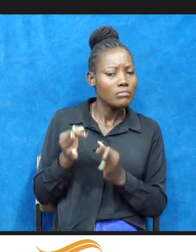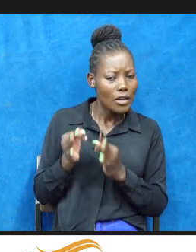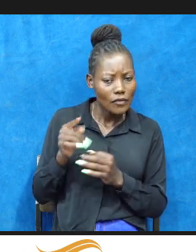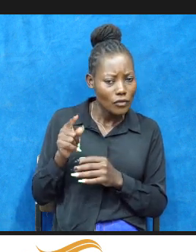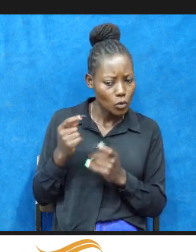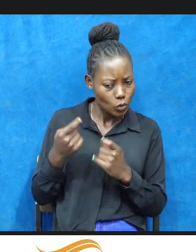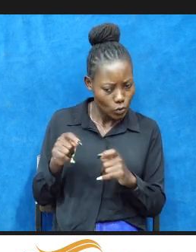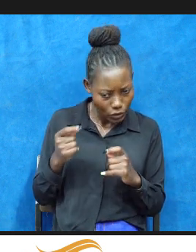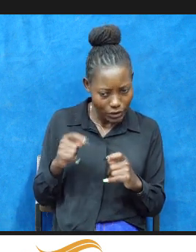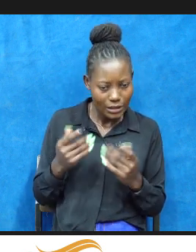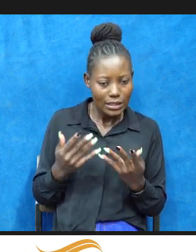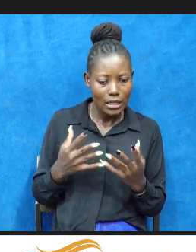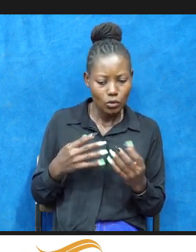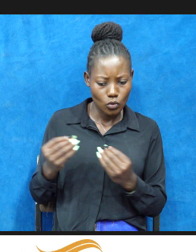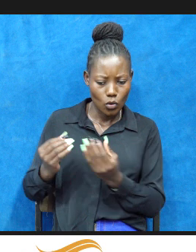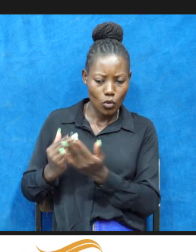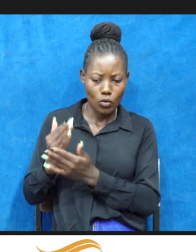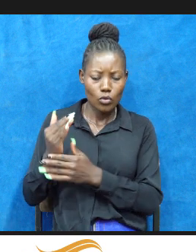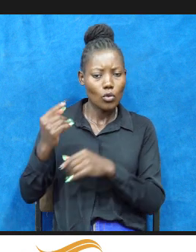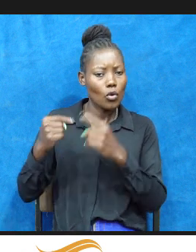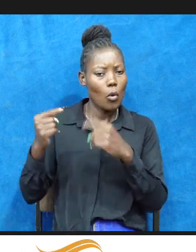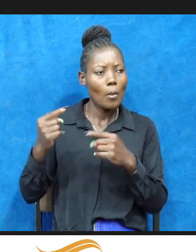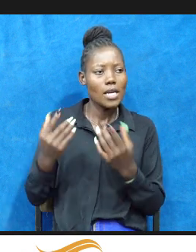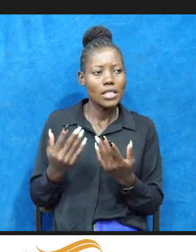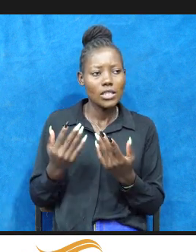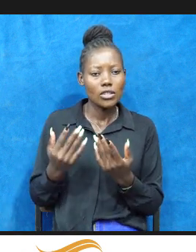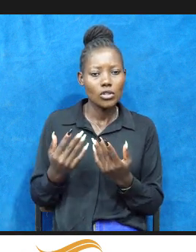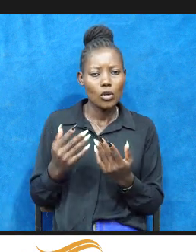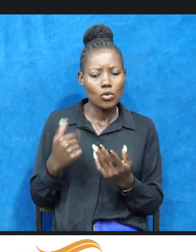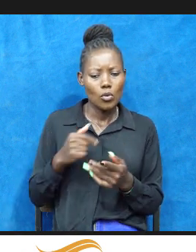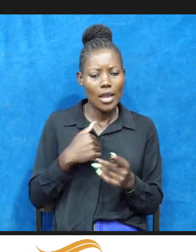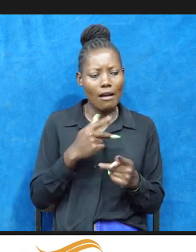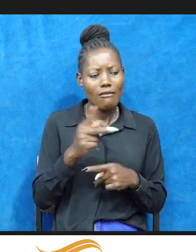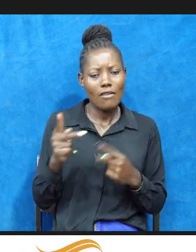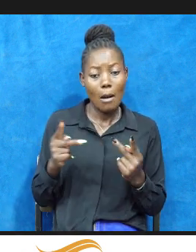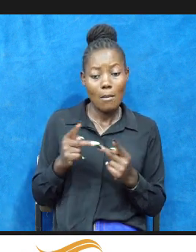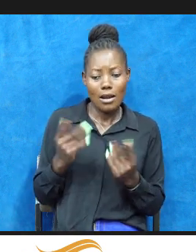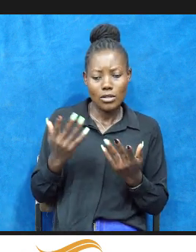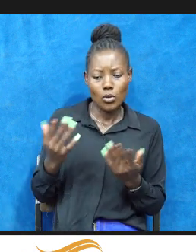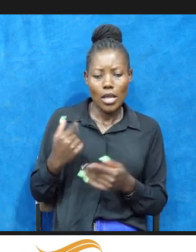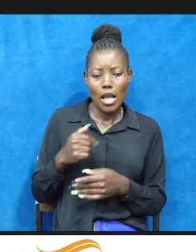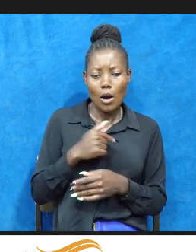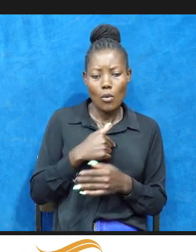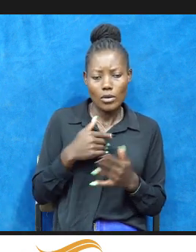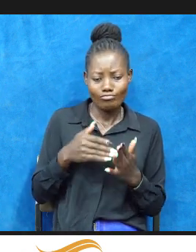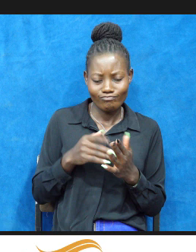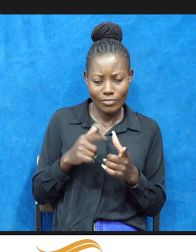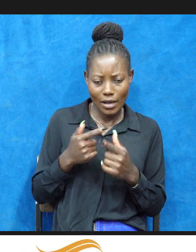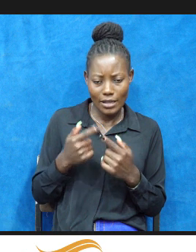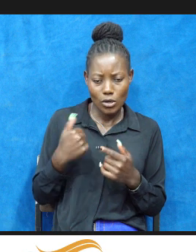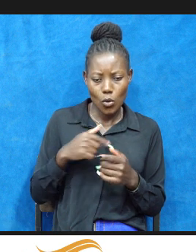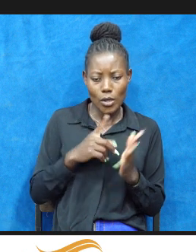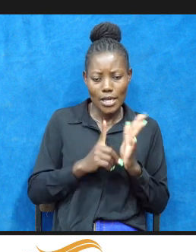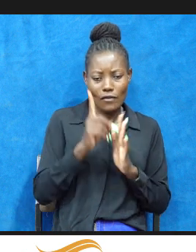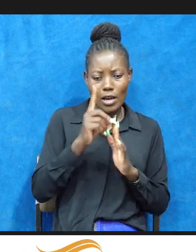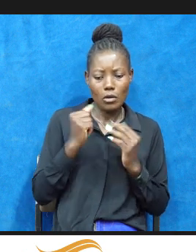the gap. There's a gap. There's a place where you start in the weight room and you develop strength, and